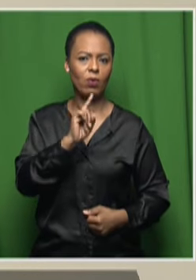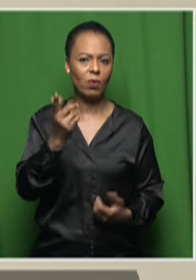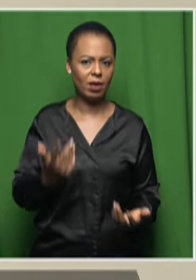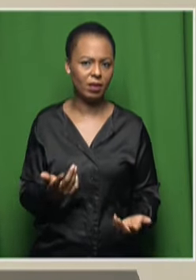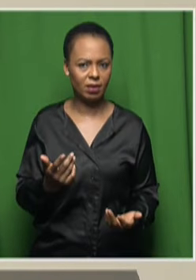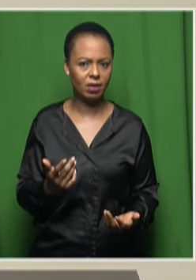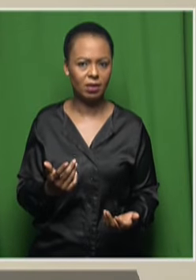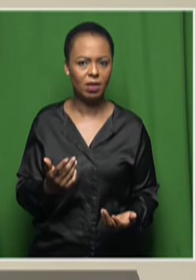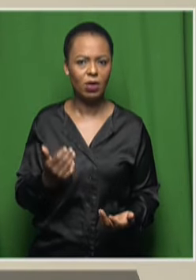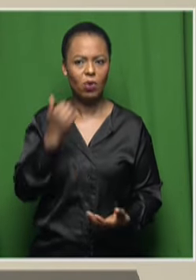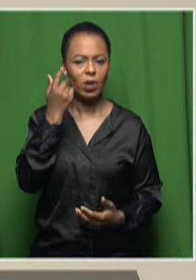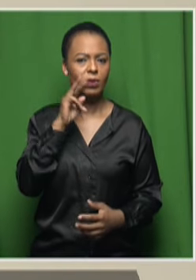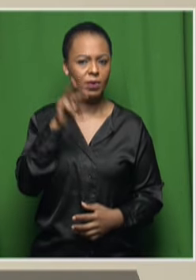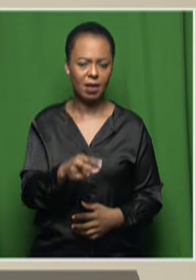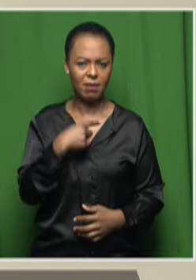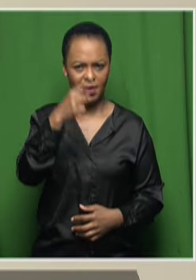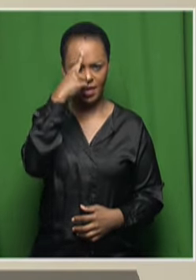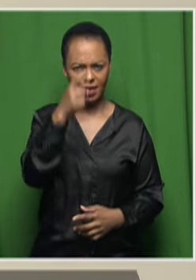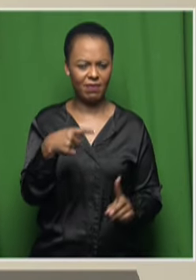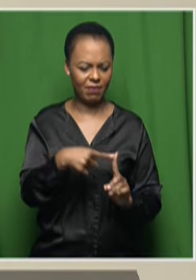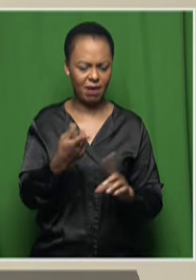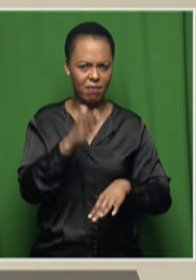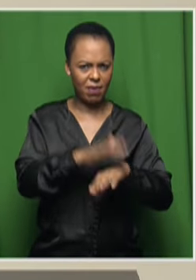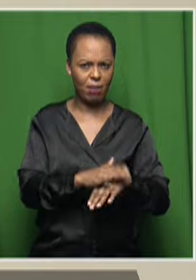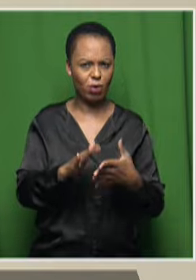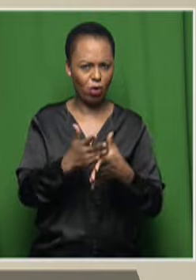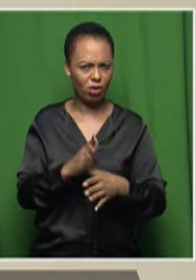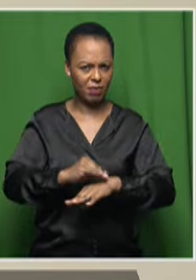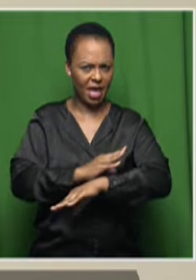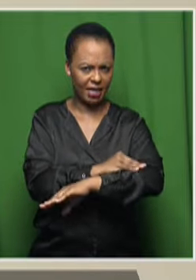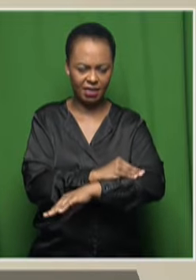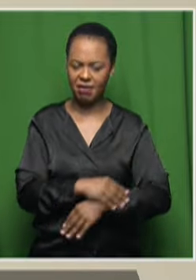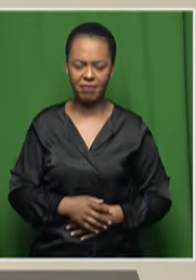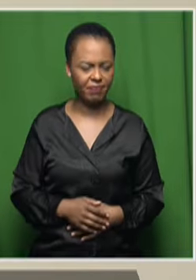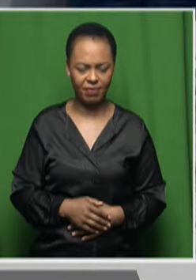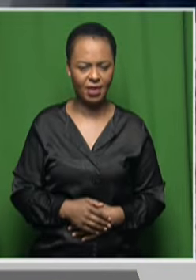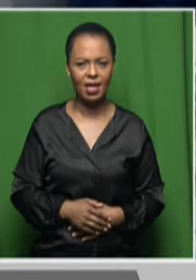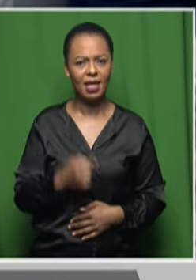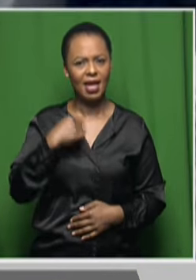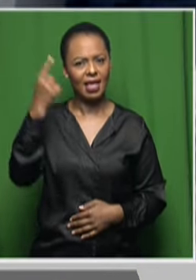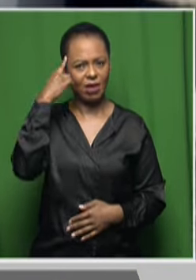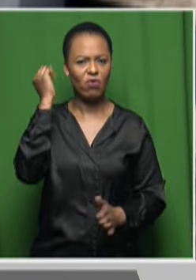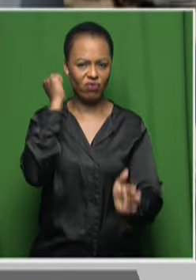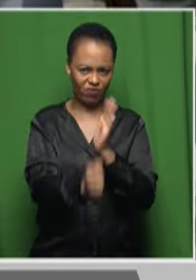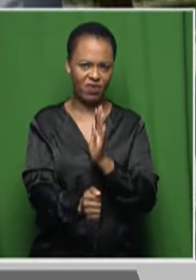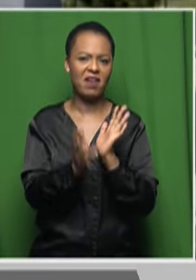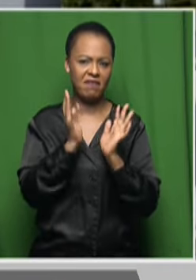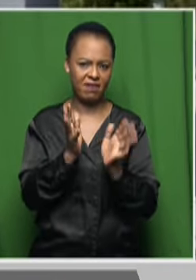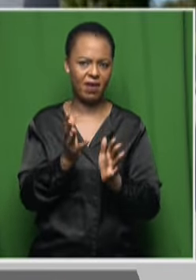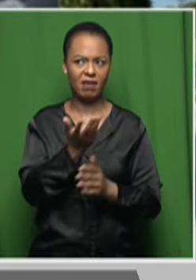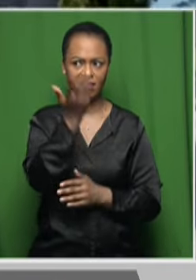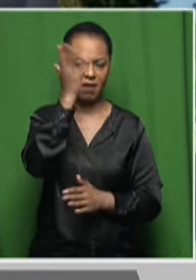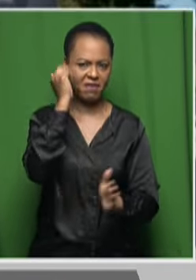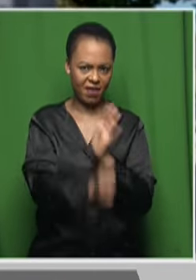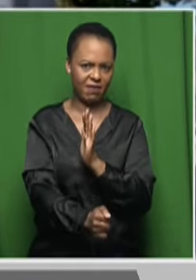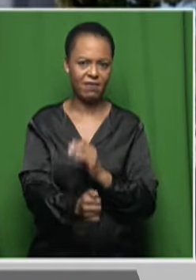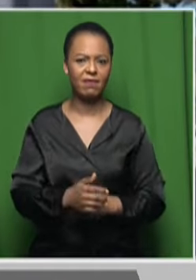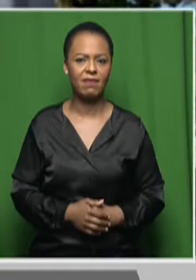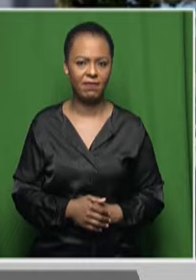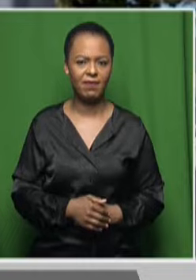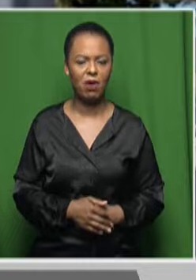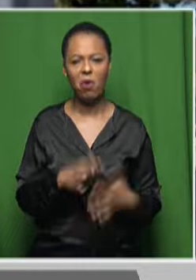seen? We don't believe that Sobukwe was killed by cancer. We believe that Sobukwe was assassinated. We believe that Sobukwe's death